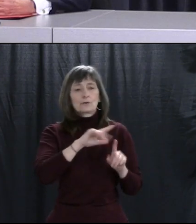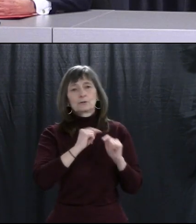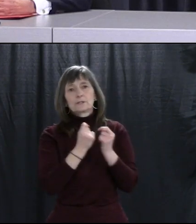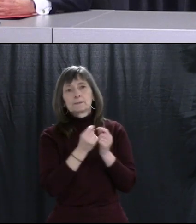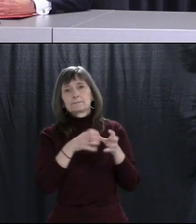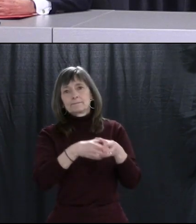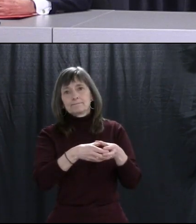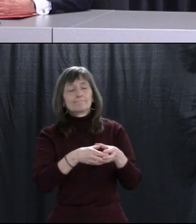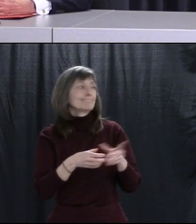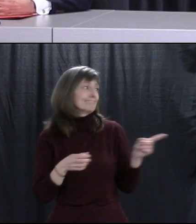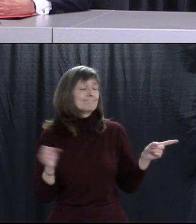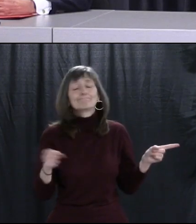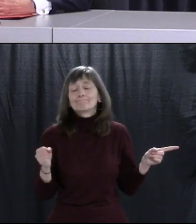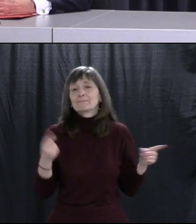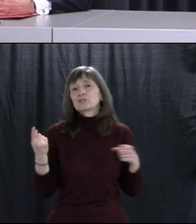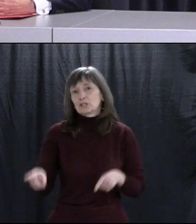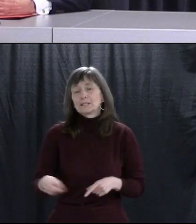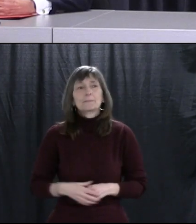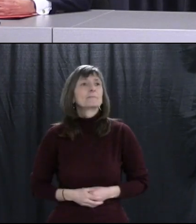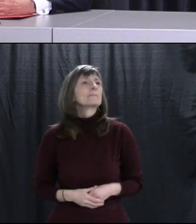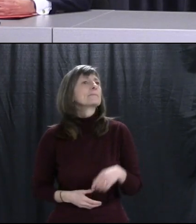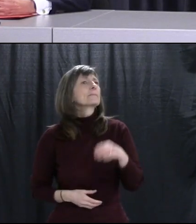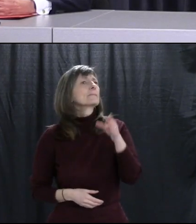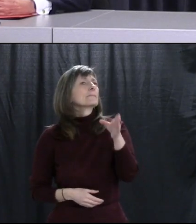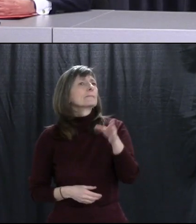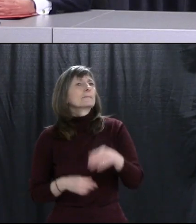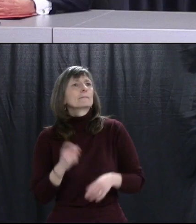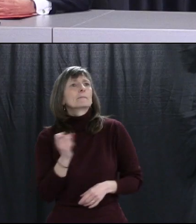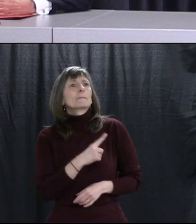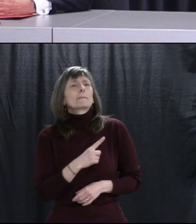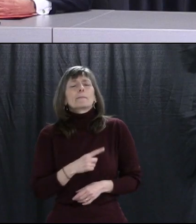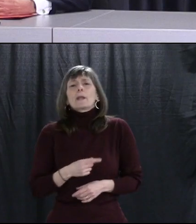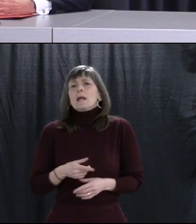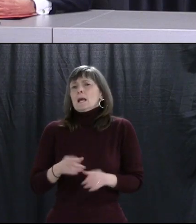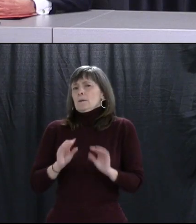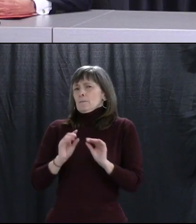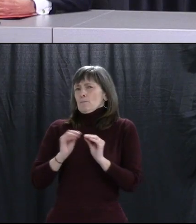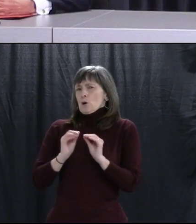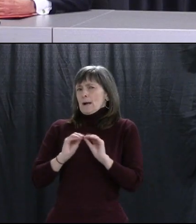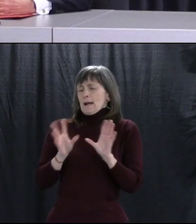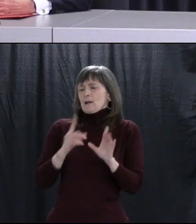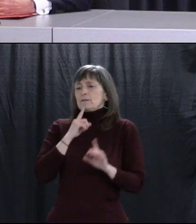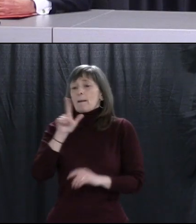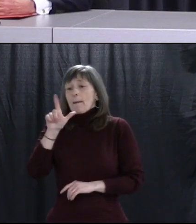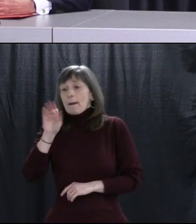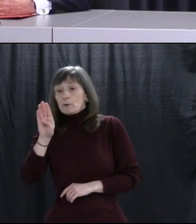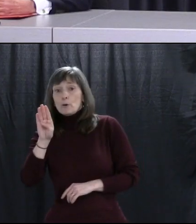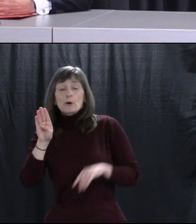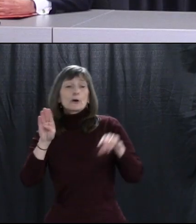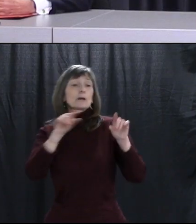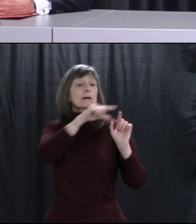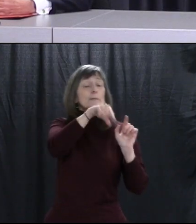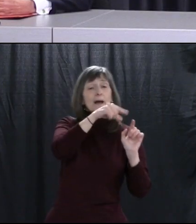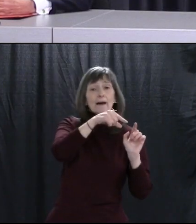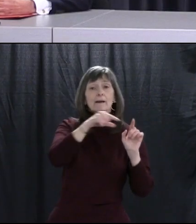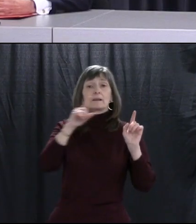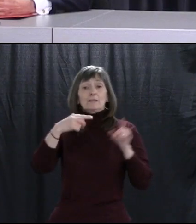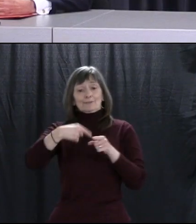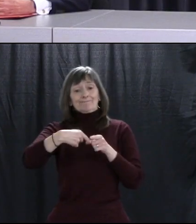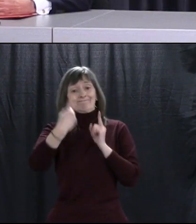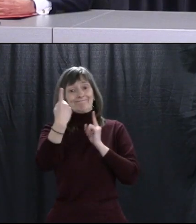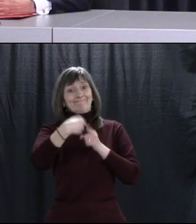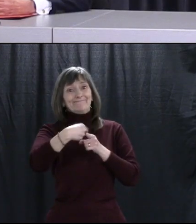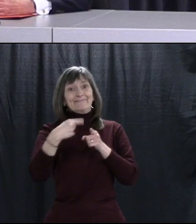doing. Yeah. We need a little more clarity about the border between Labrador and Quebec. You talked about some mining flights, but